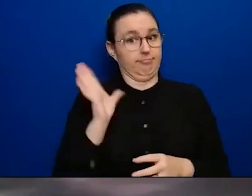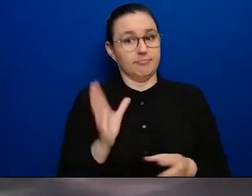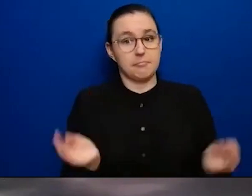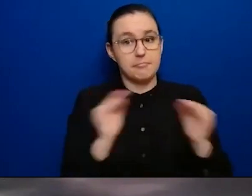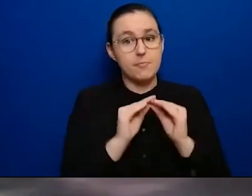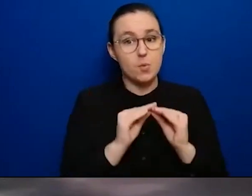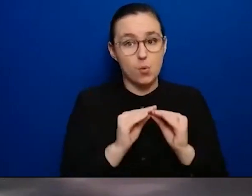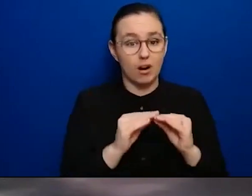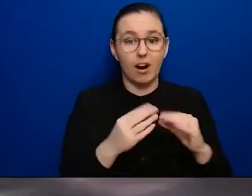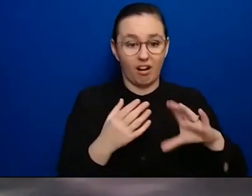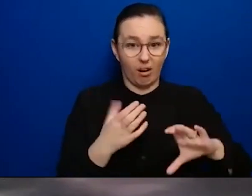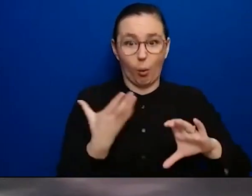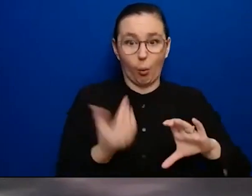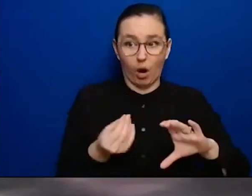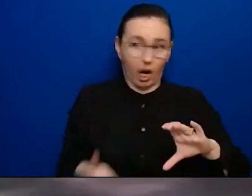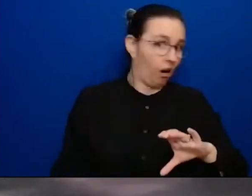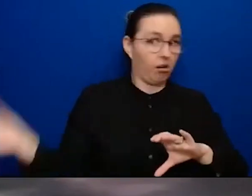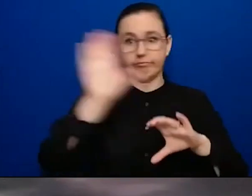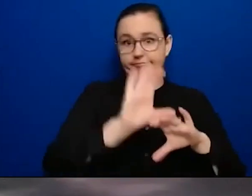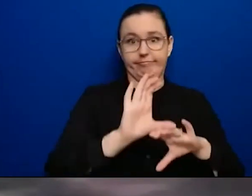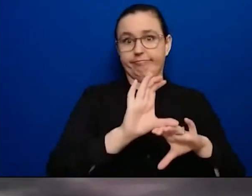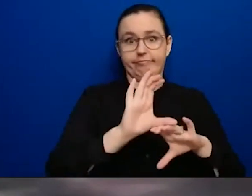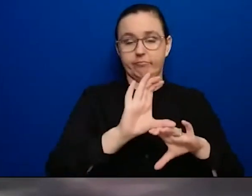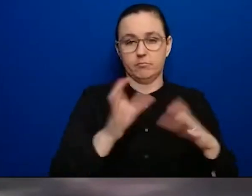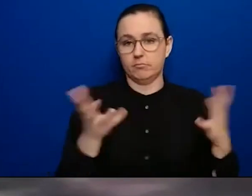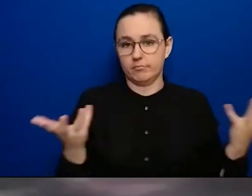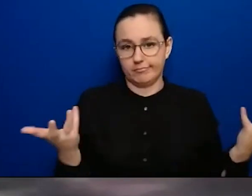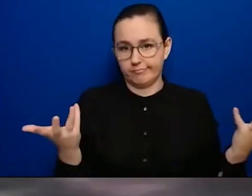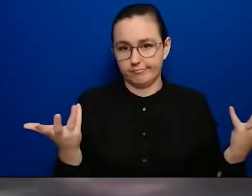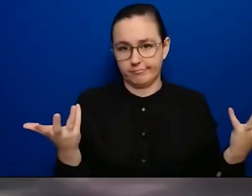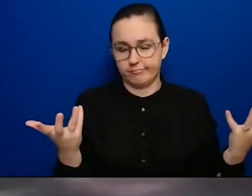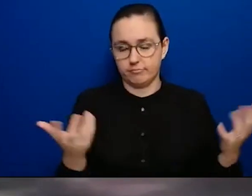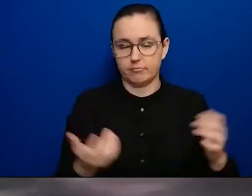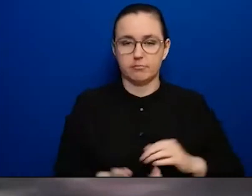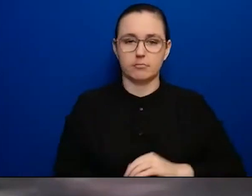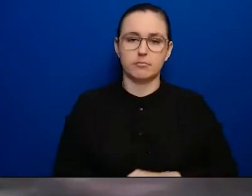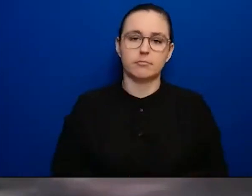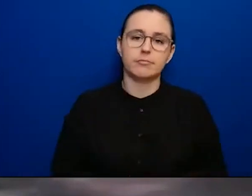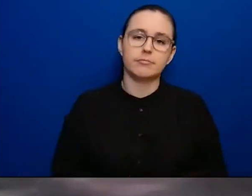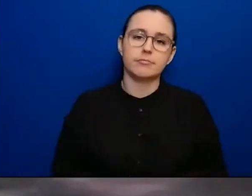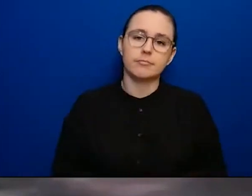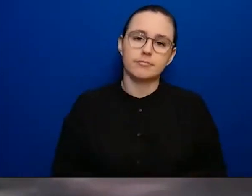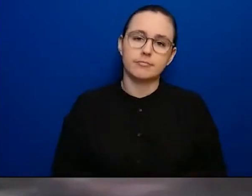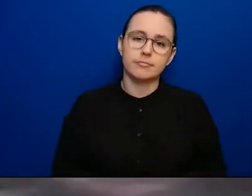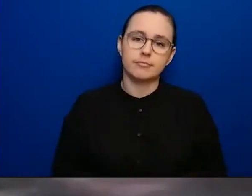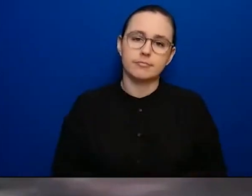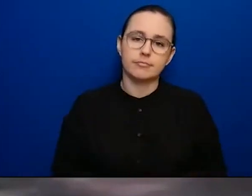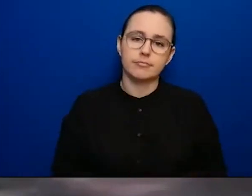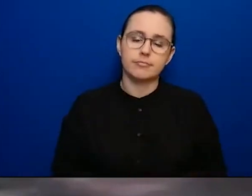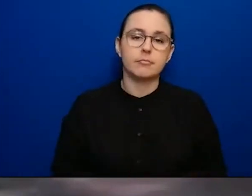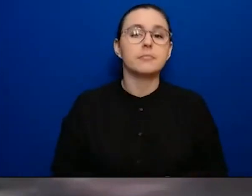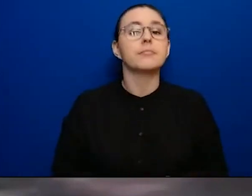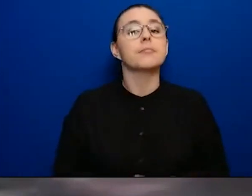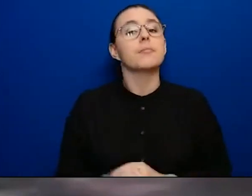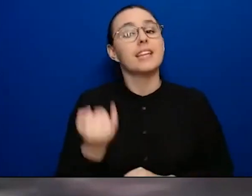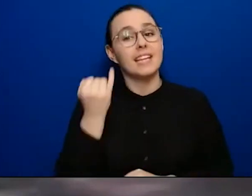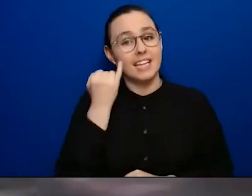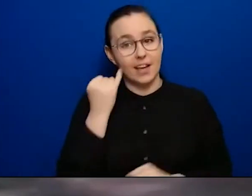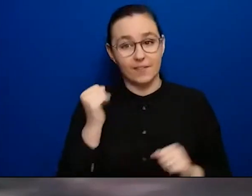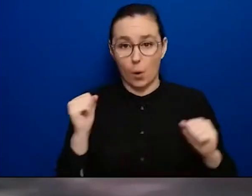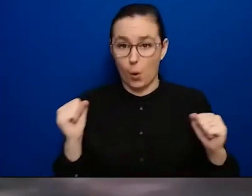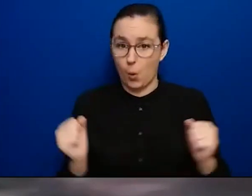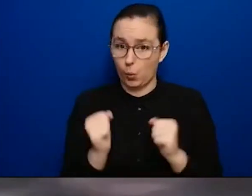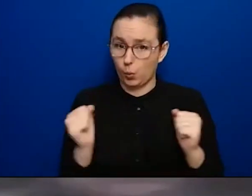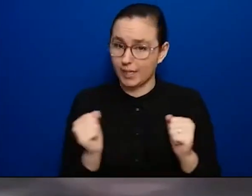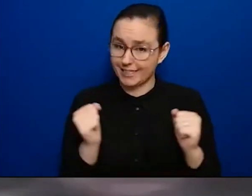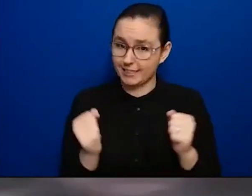course, being delayed in any given winter for the start of the snowpack could have some